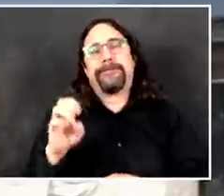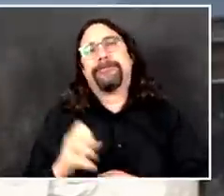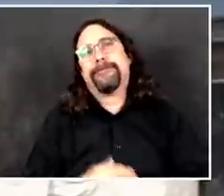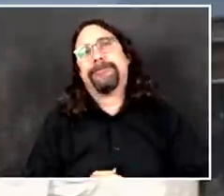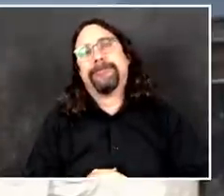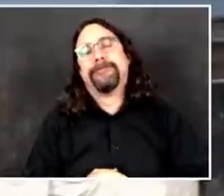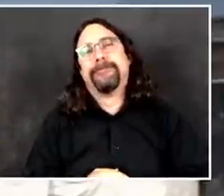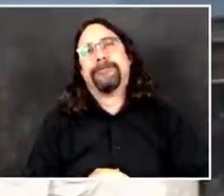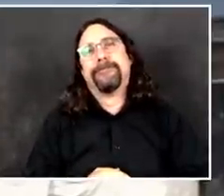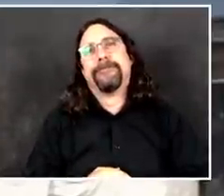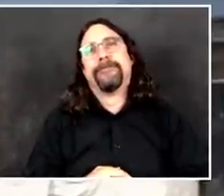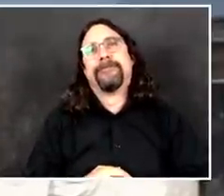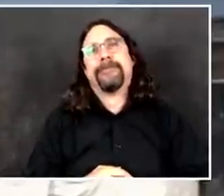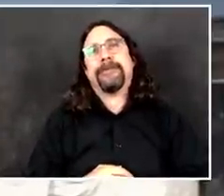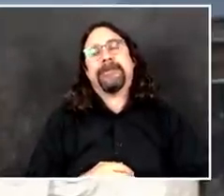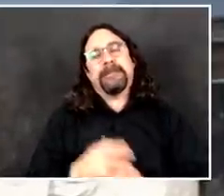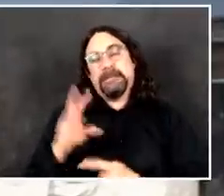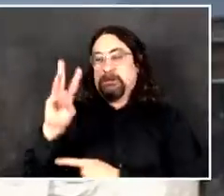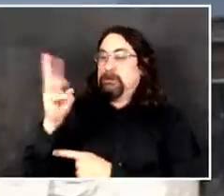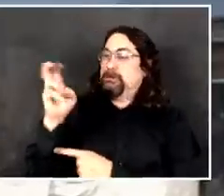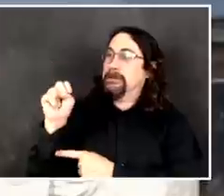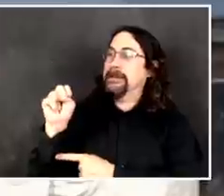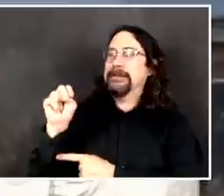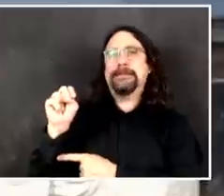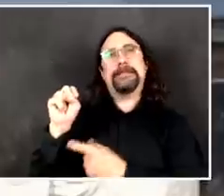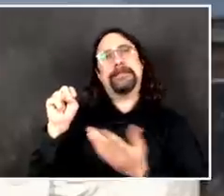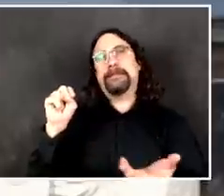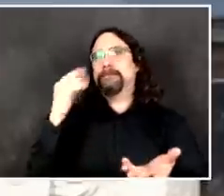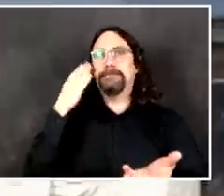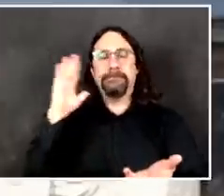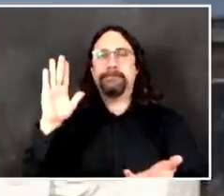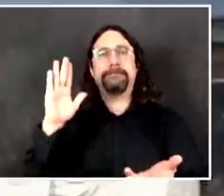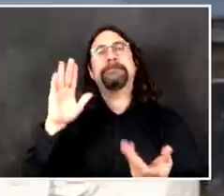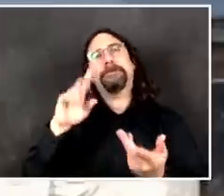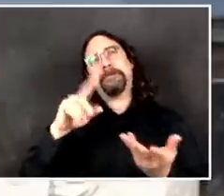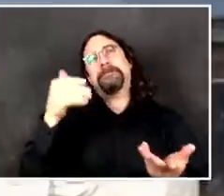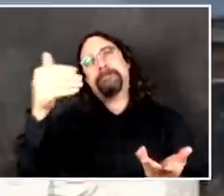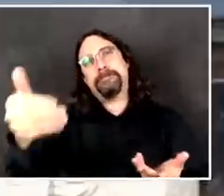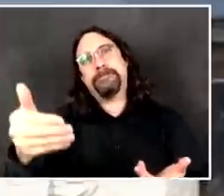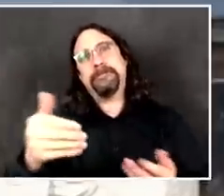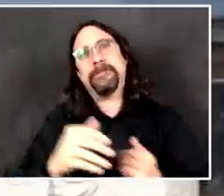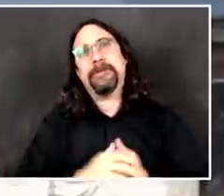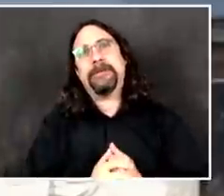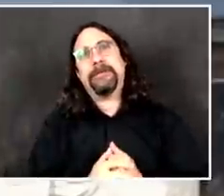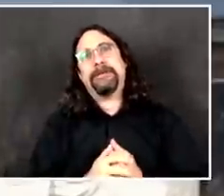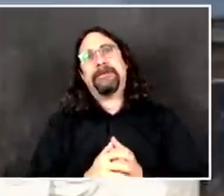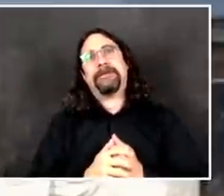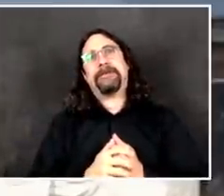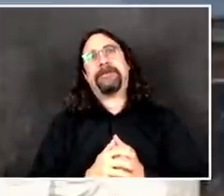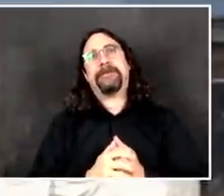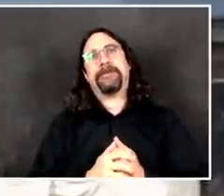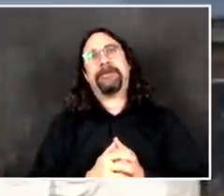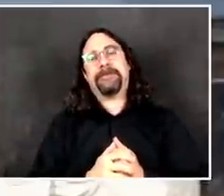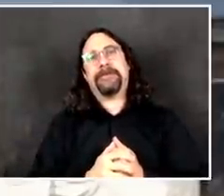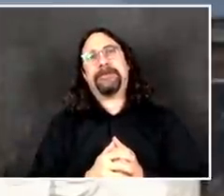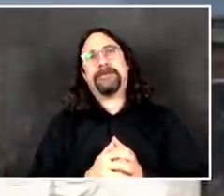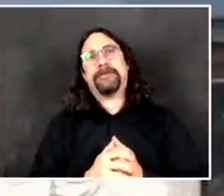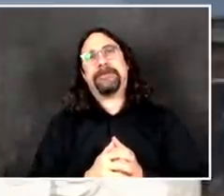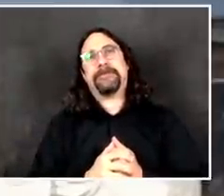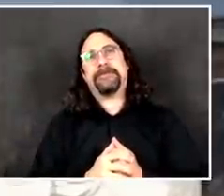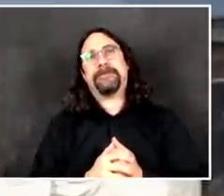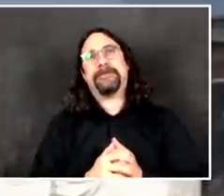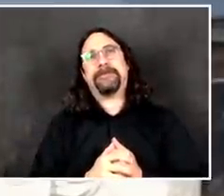is we will have a ticker tape parade down the Canyon of Heroes. for our healthcare workers and our